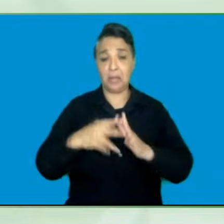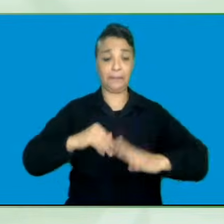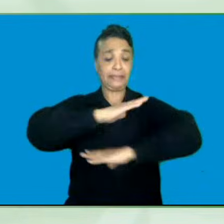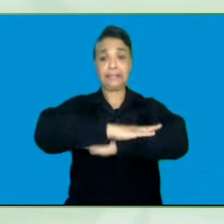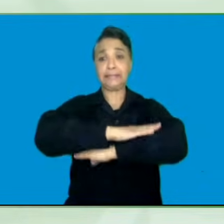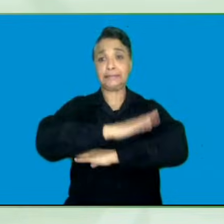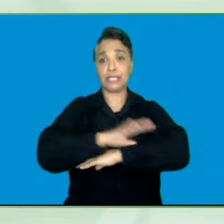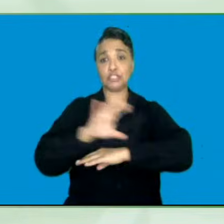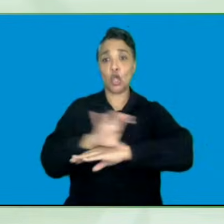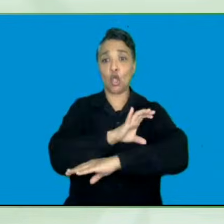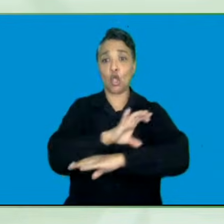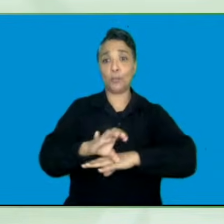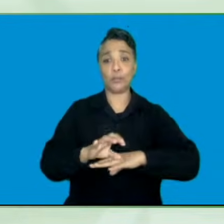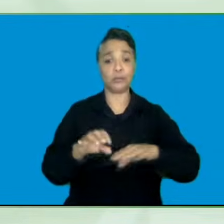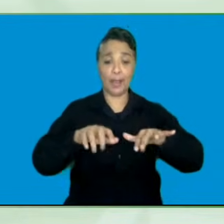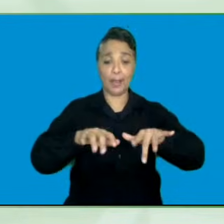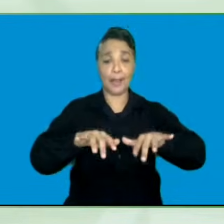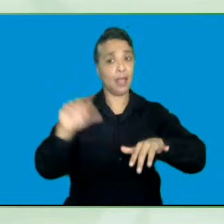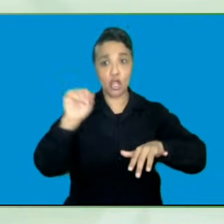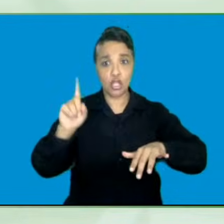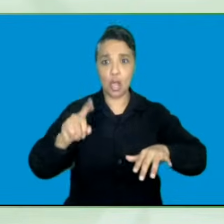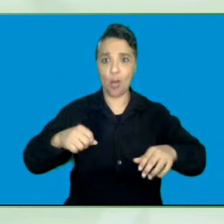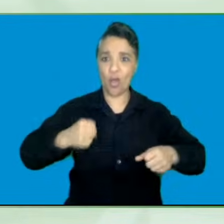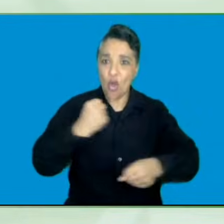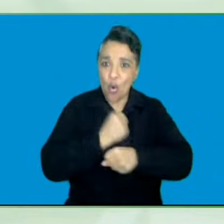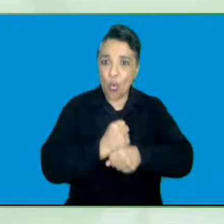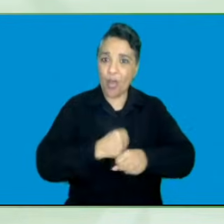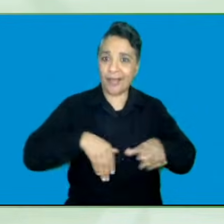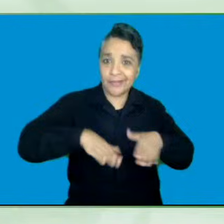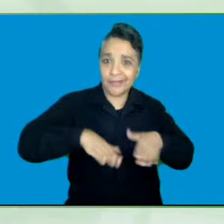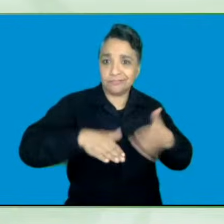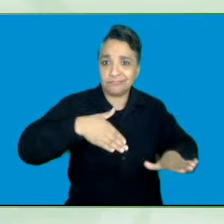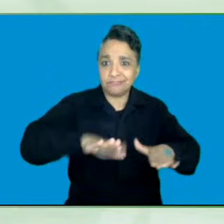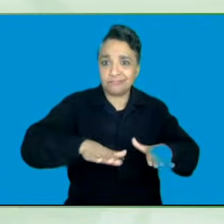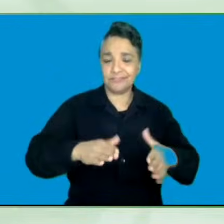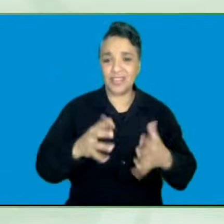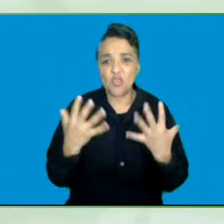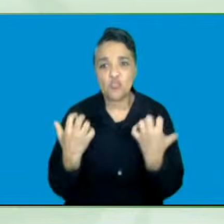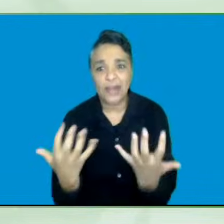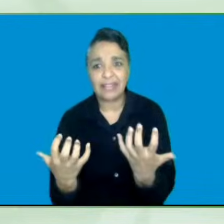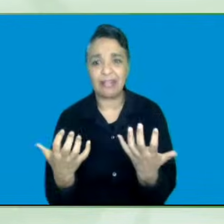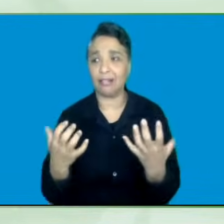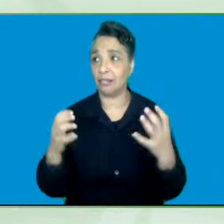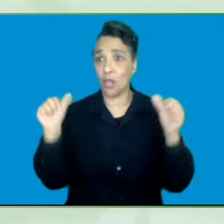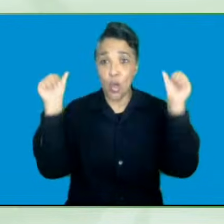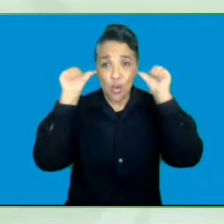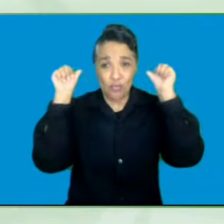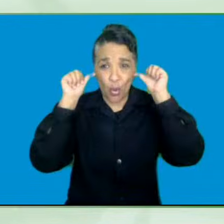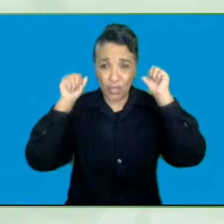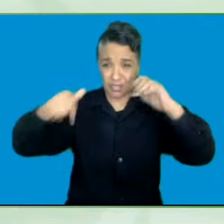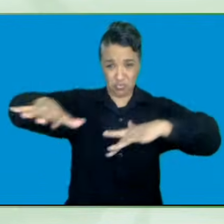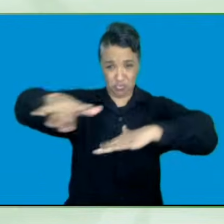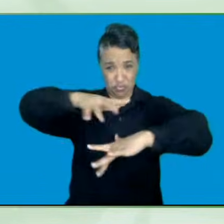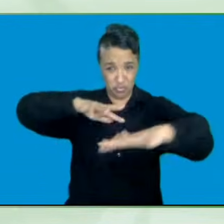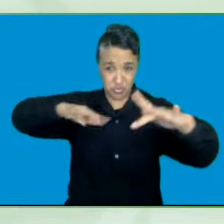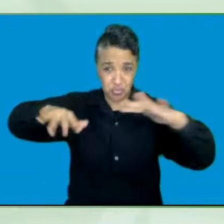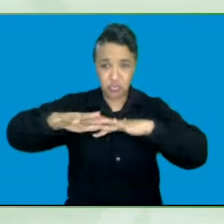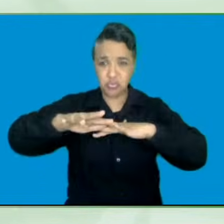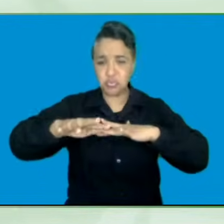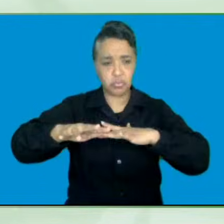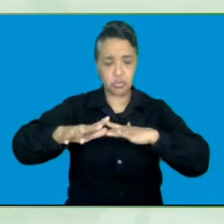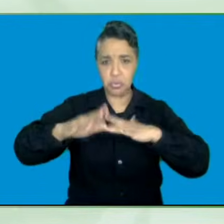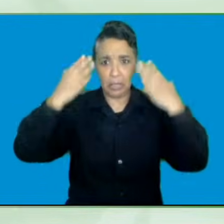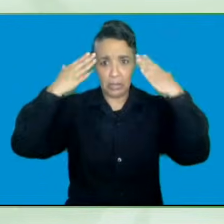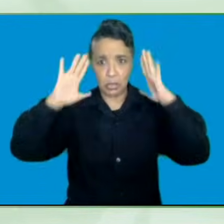often on their feet. The work environments are often noisy and unpredictable. And so